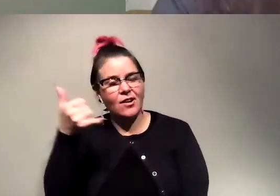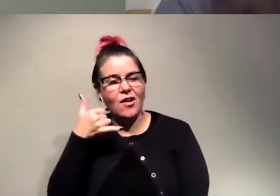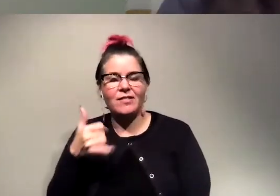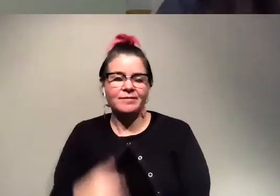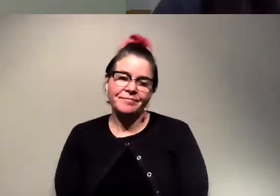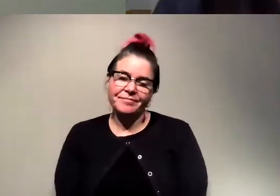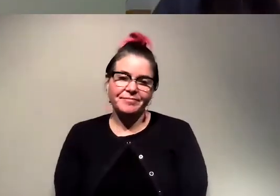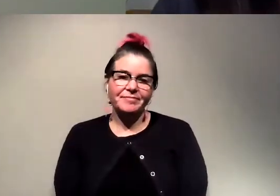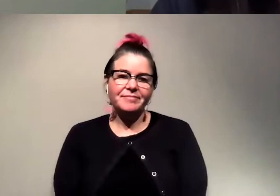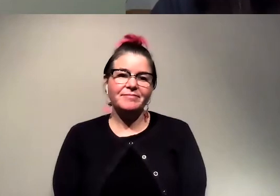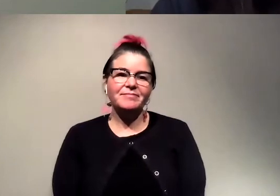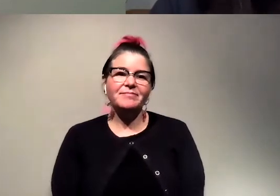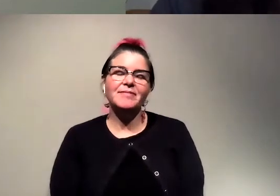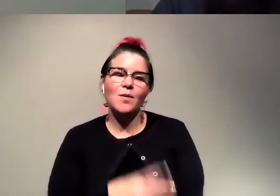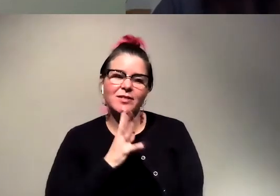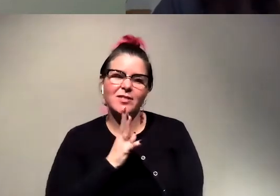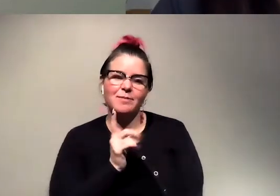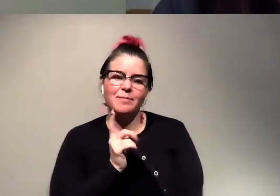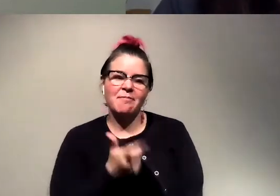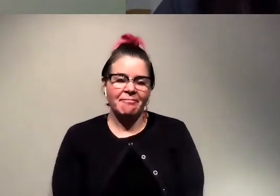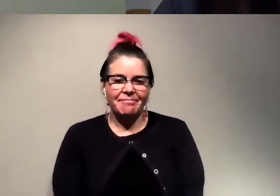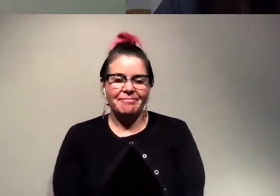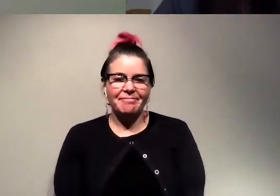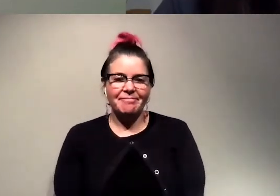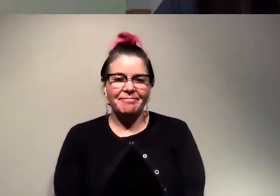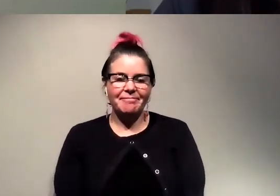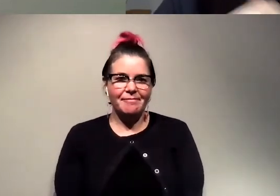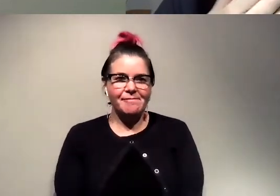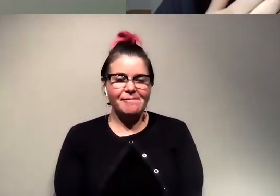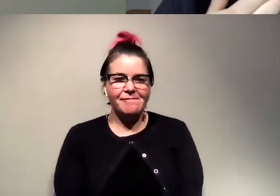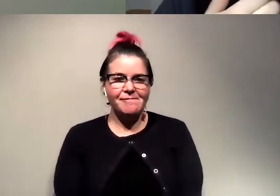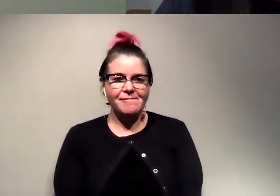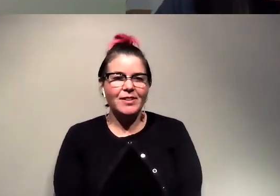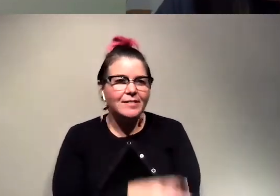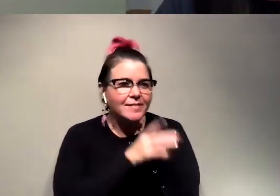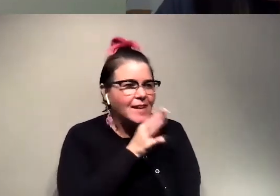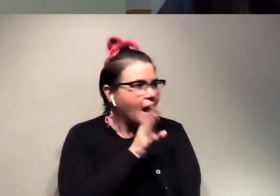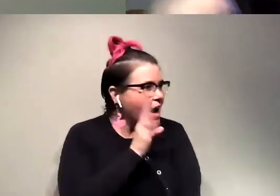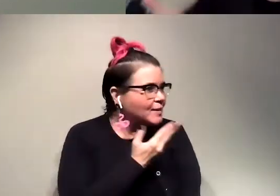I'll talk to my dad after.